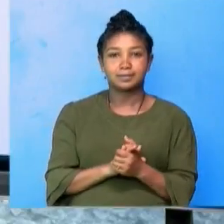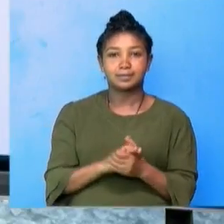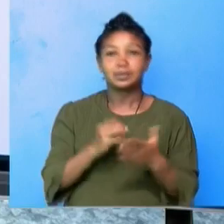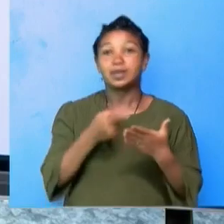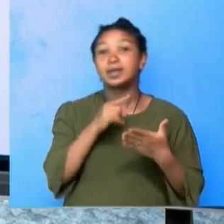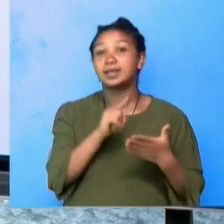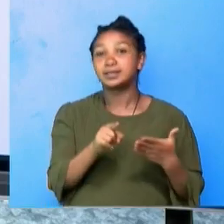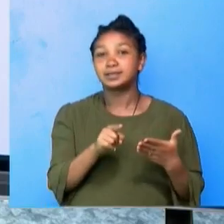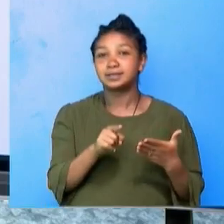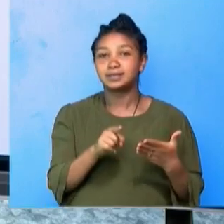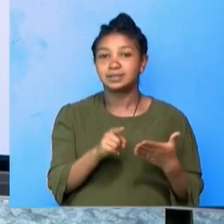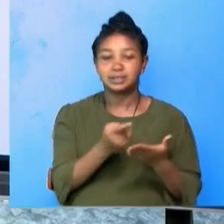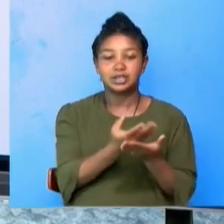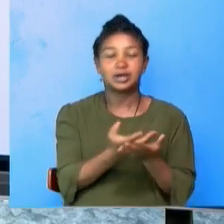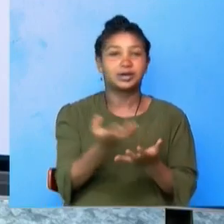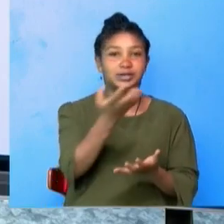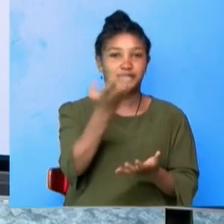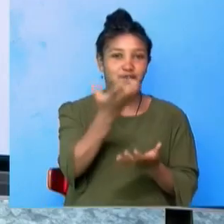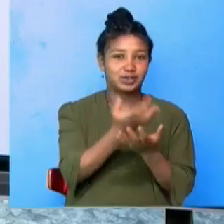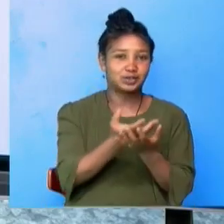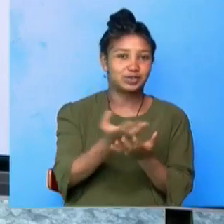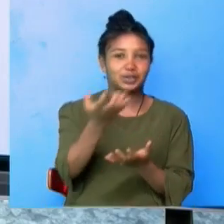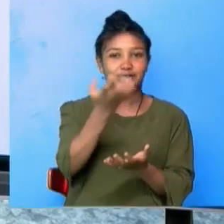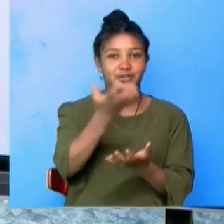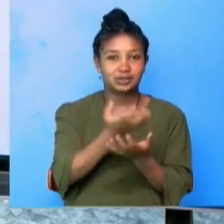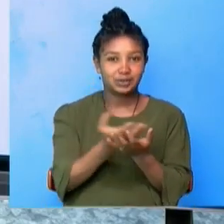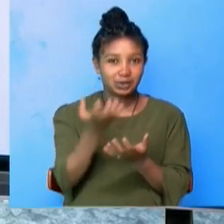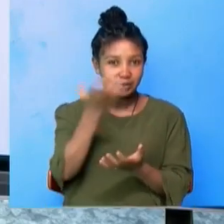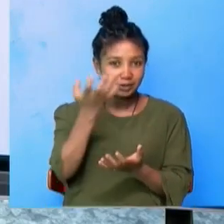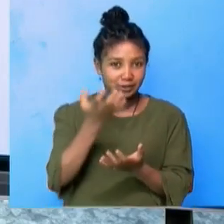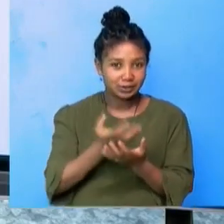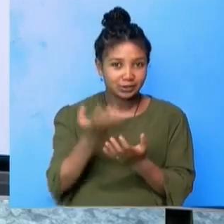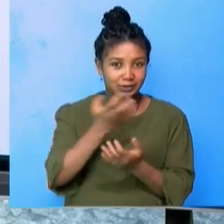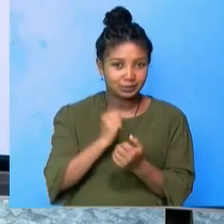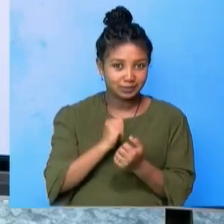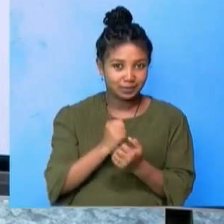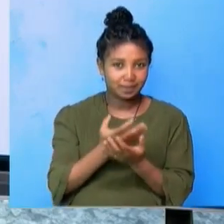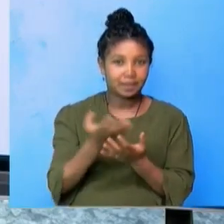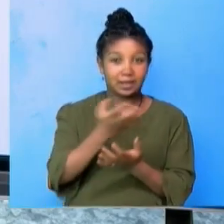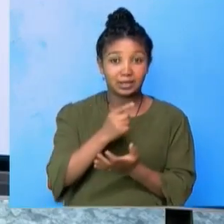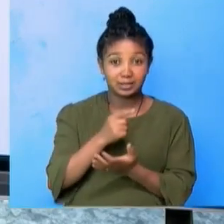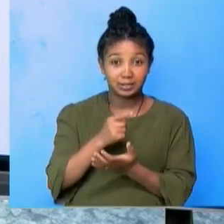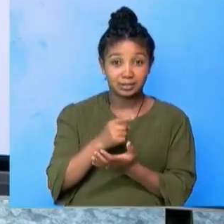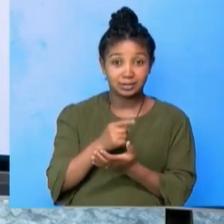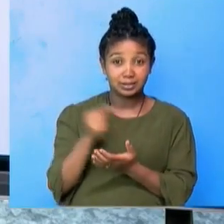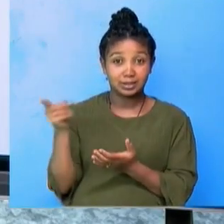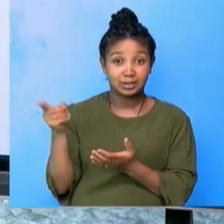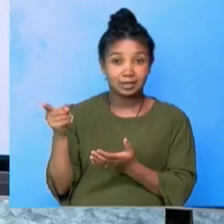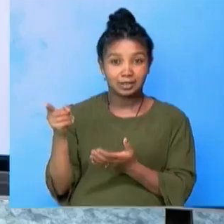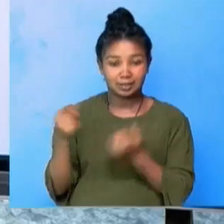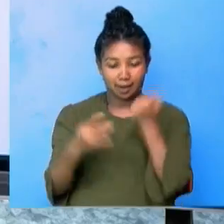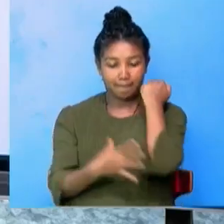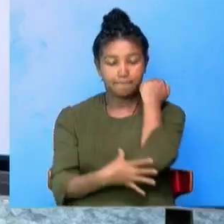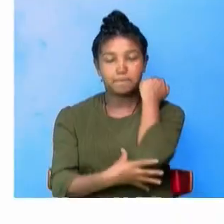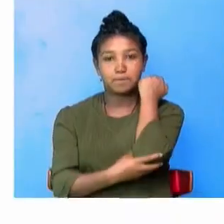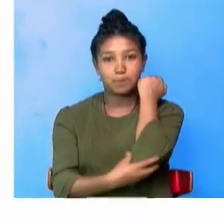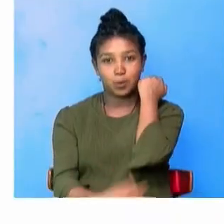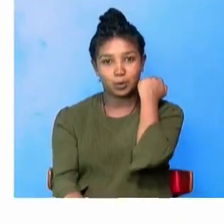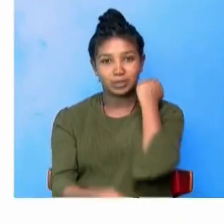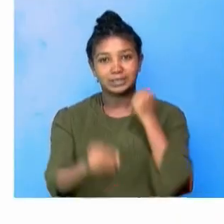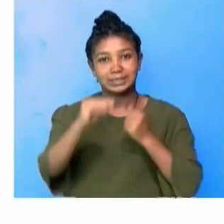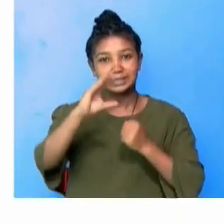Here is rich, rich, rich. Here is rich. Here is poor.